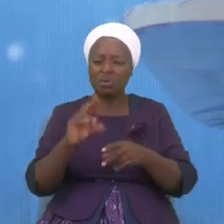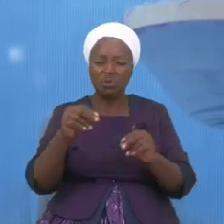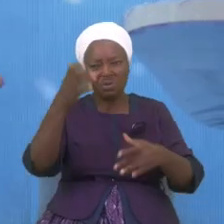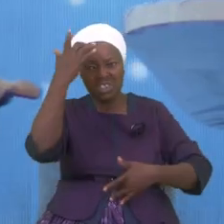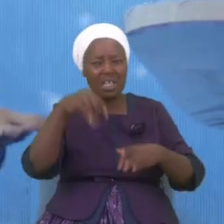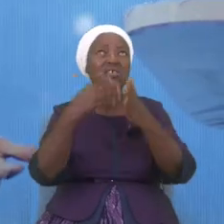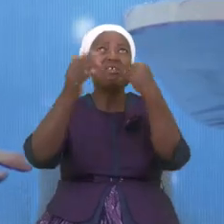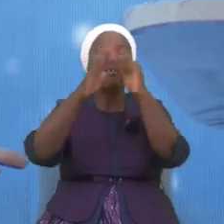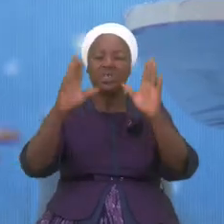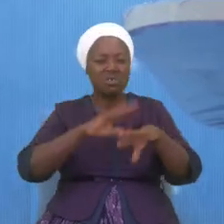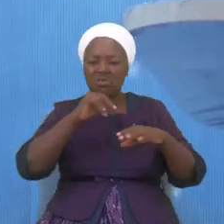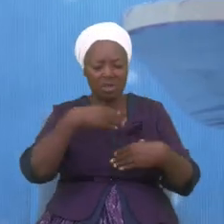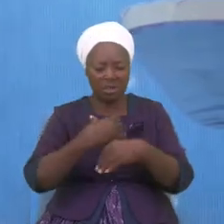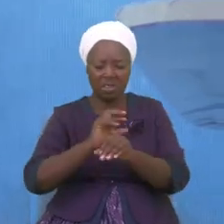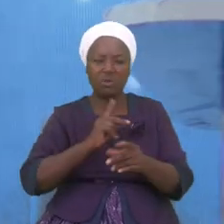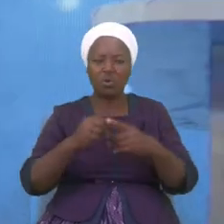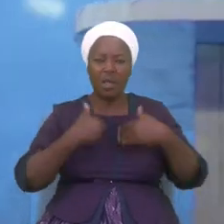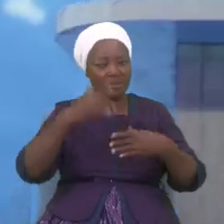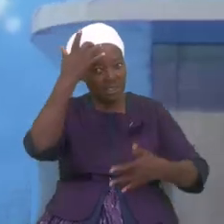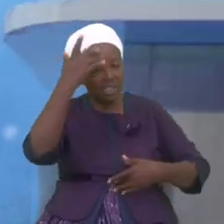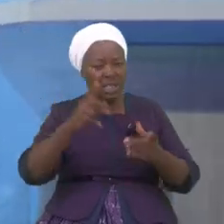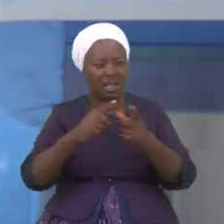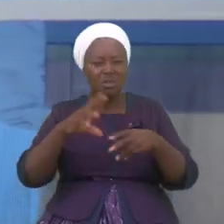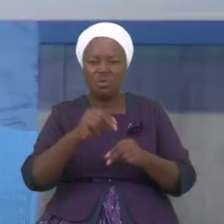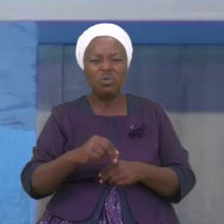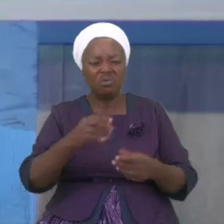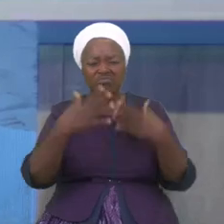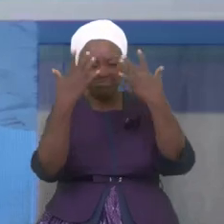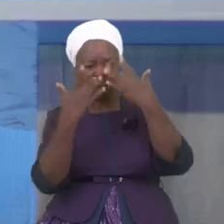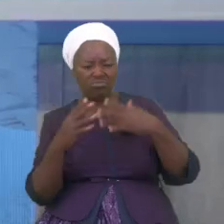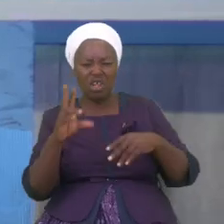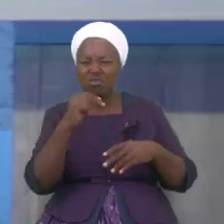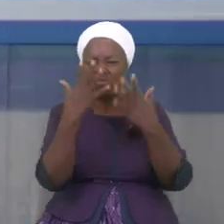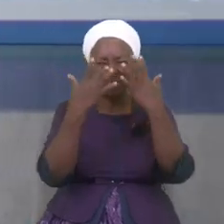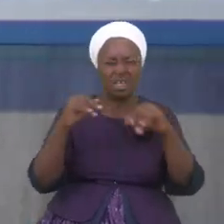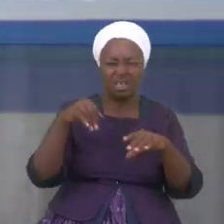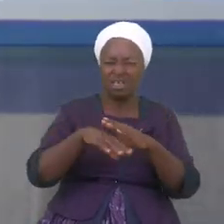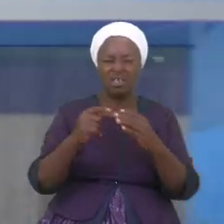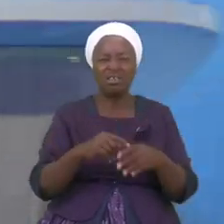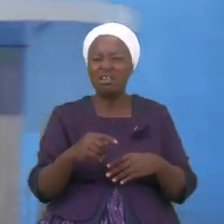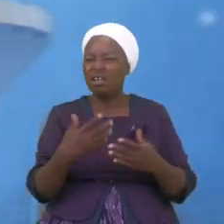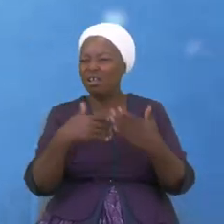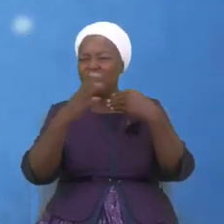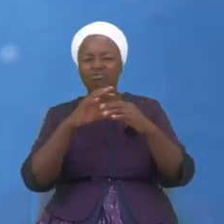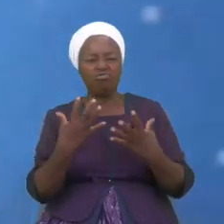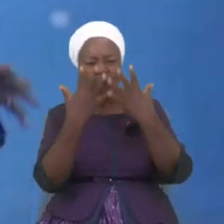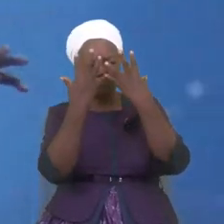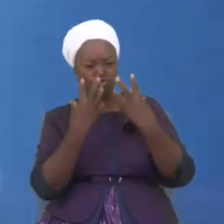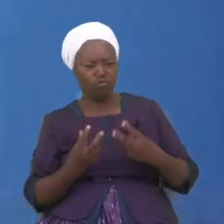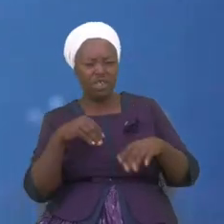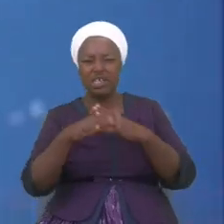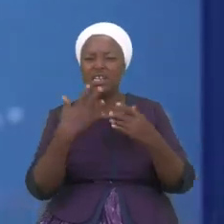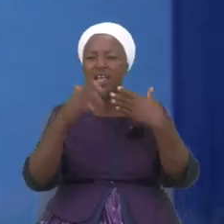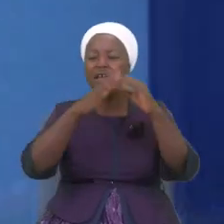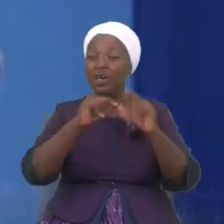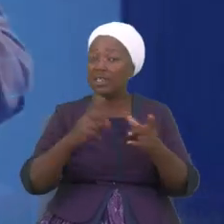didn't create us to have sickness, and no sadness, and no sorrow, and no gloom in heaven. And he said,